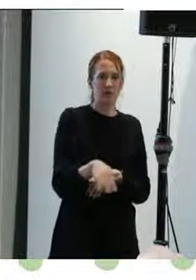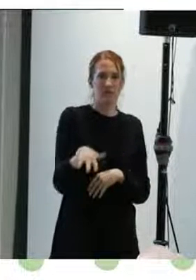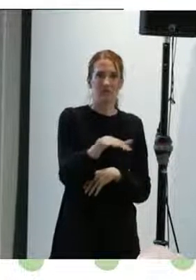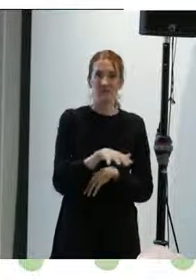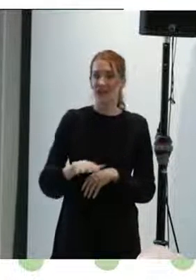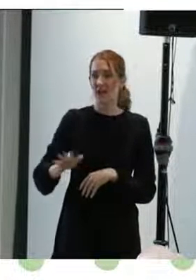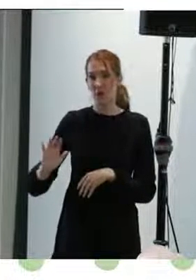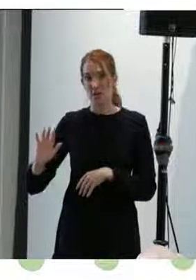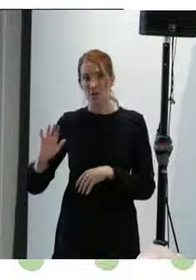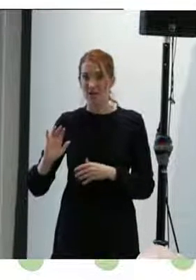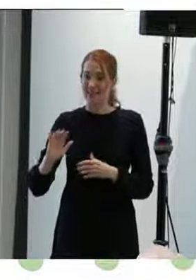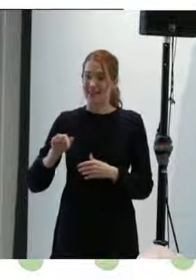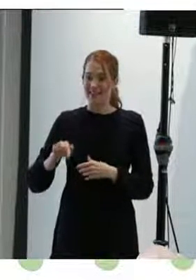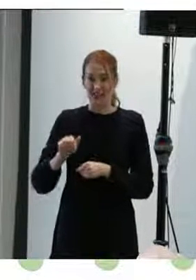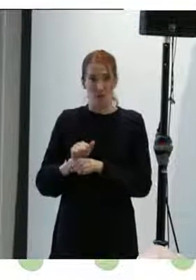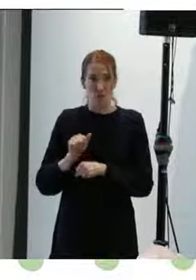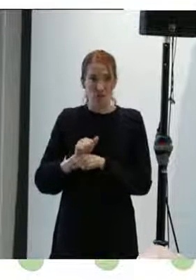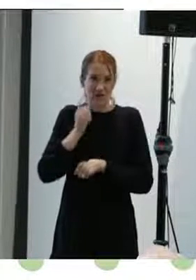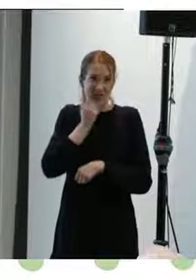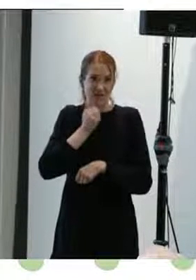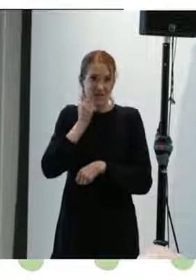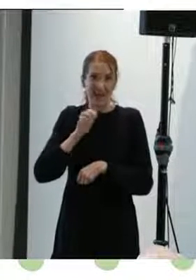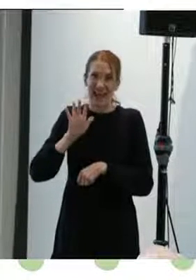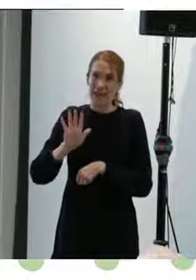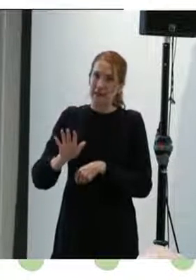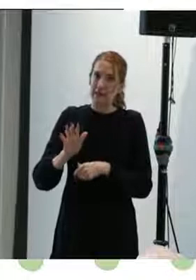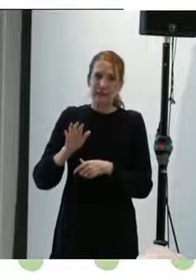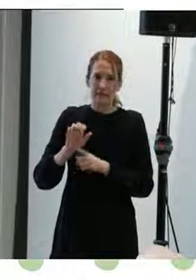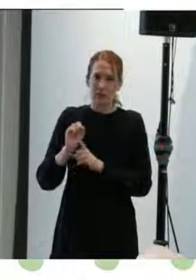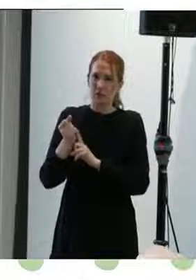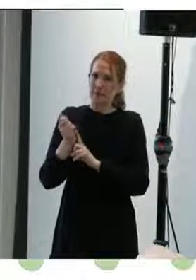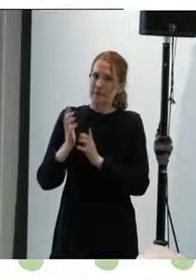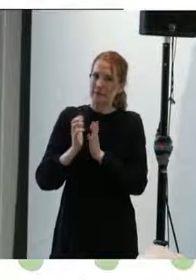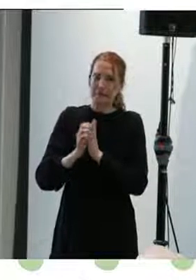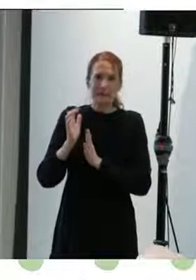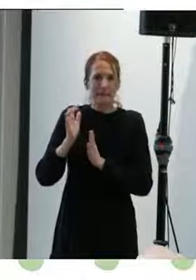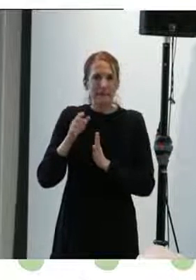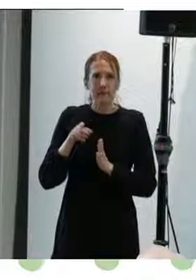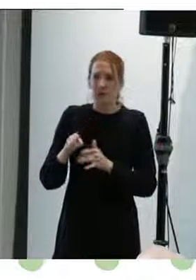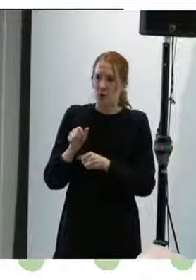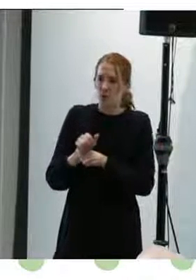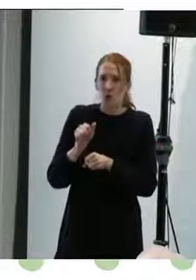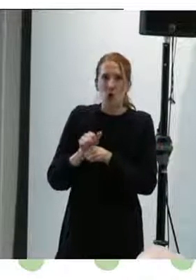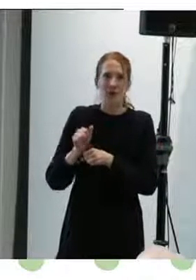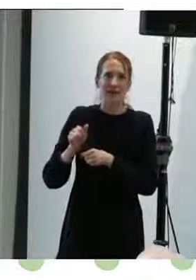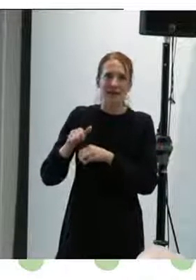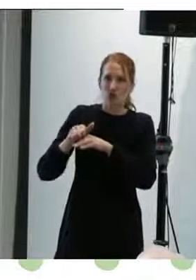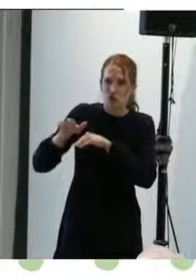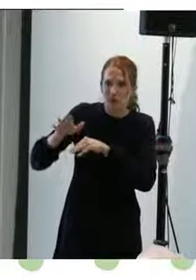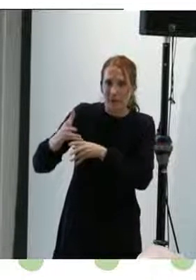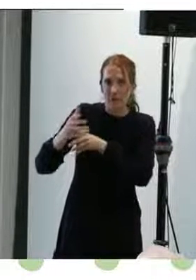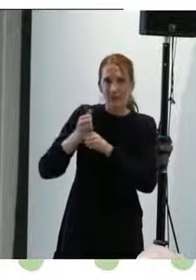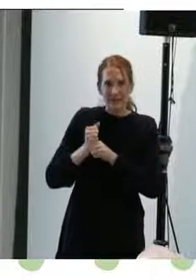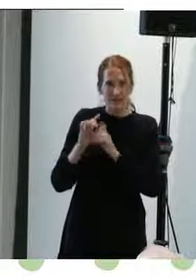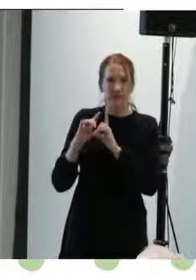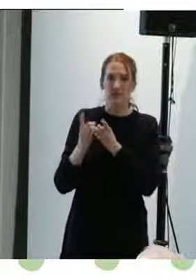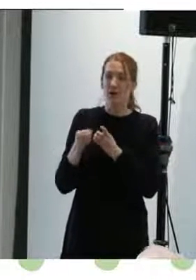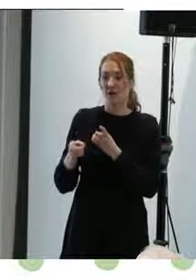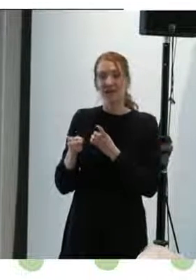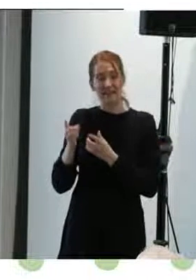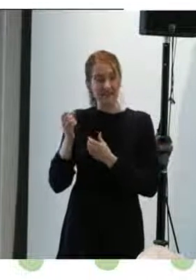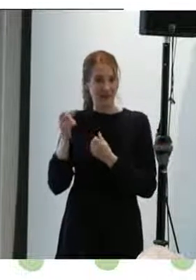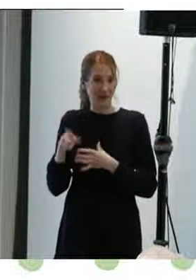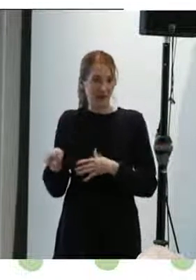situations, working as day laborers or construction workers and shipping and receiving departments, and many were unemployed